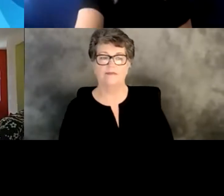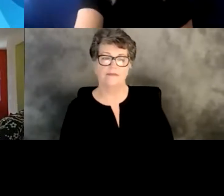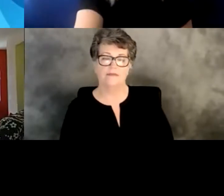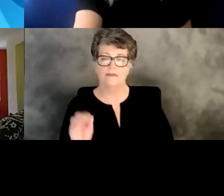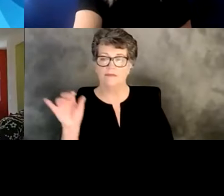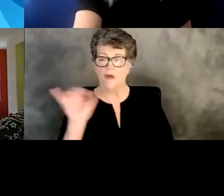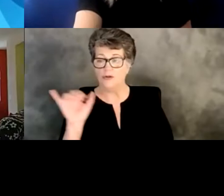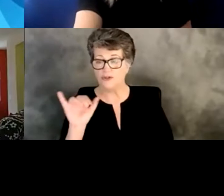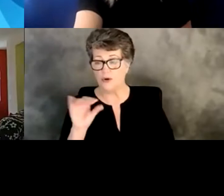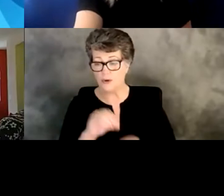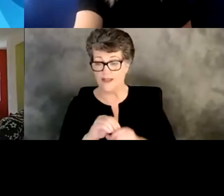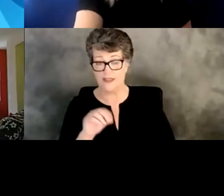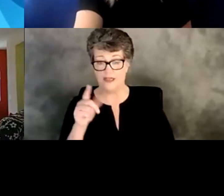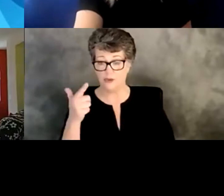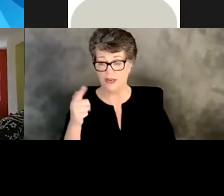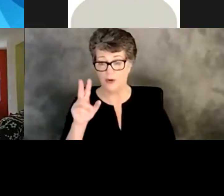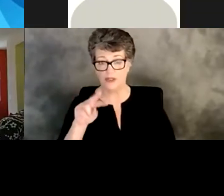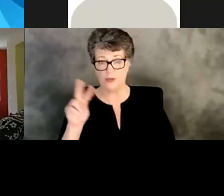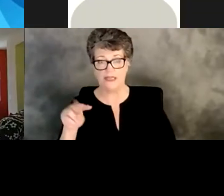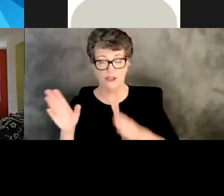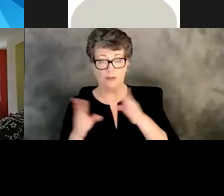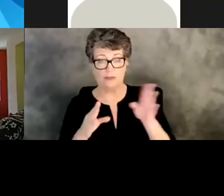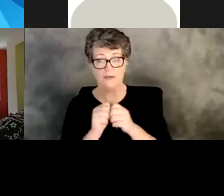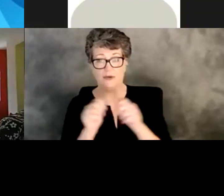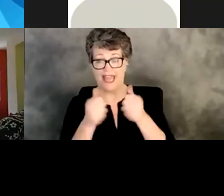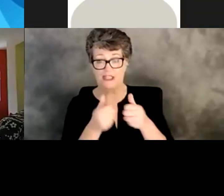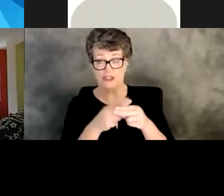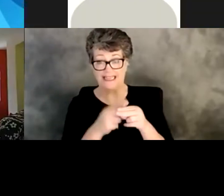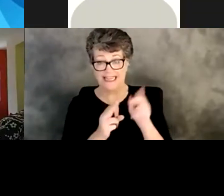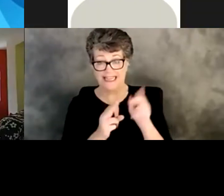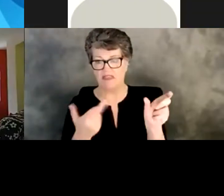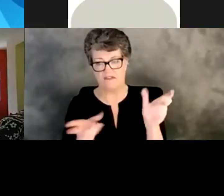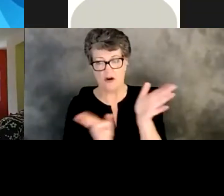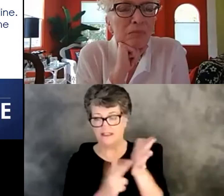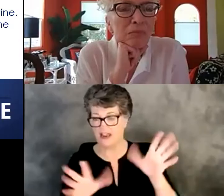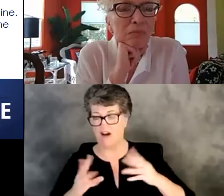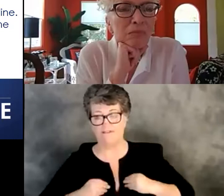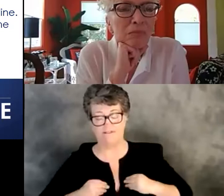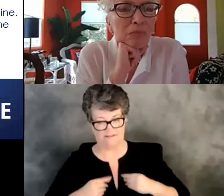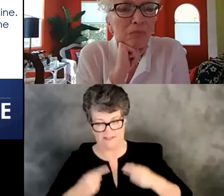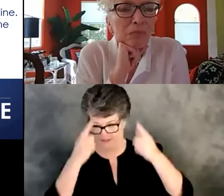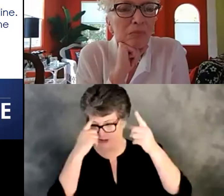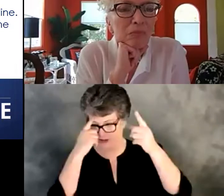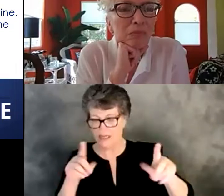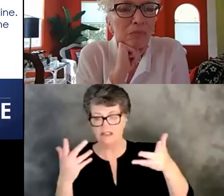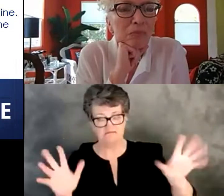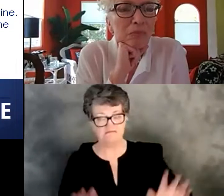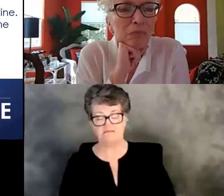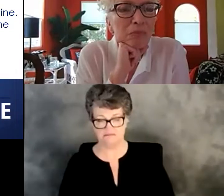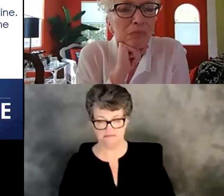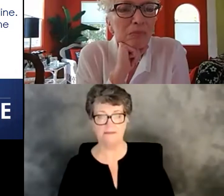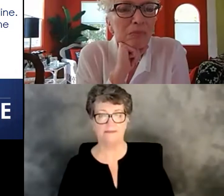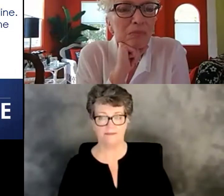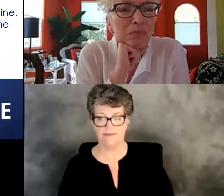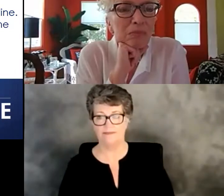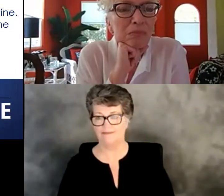21-22 plan there was with the agency name next to it. They signed off on it. They agreed to it. They offered it. So I think